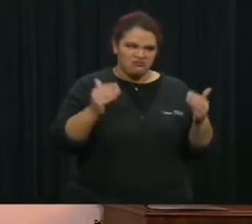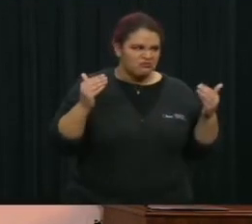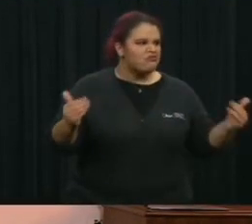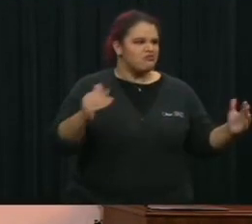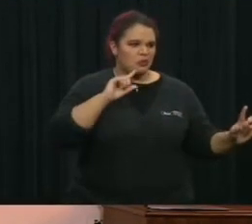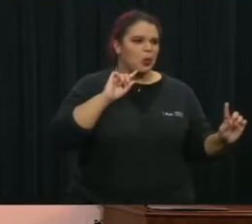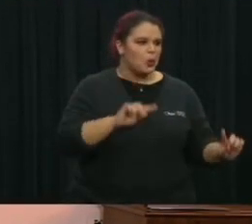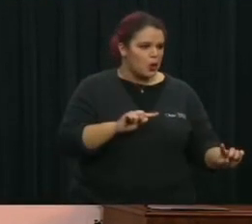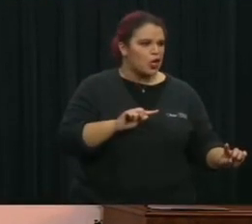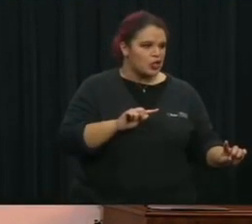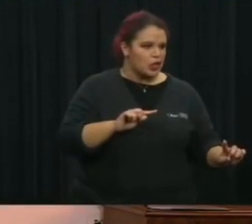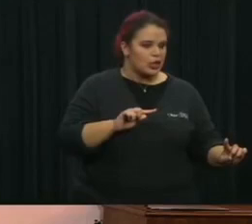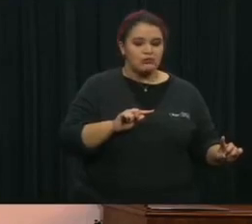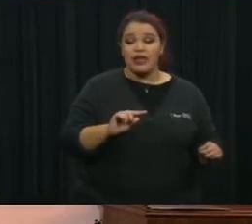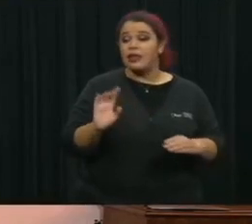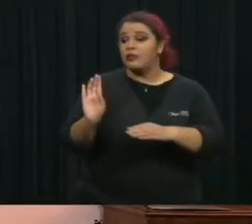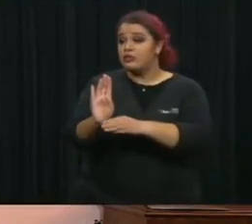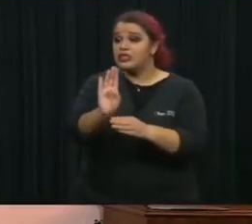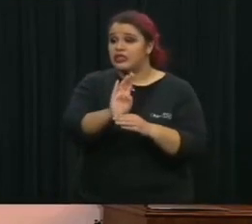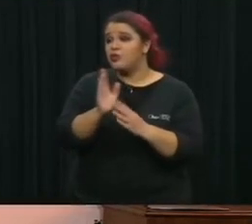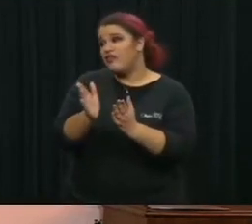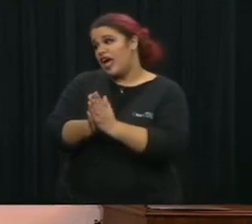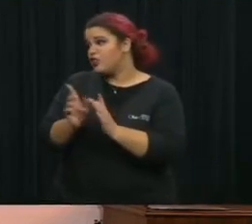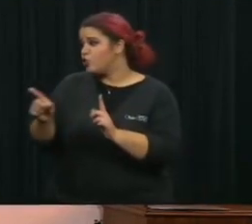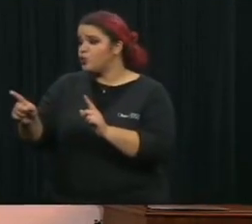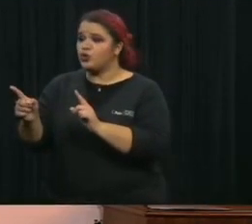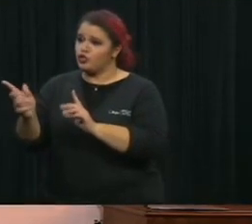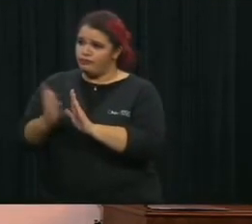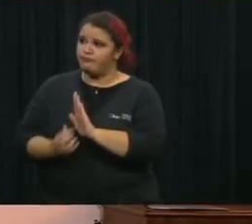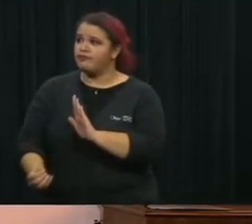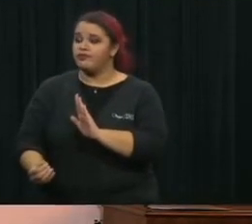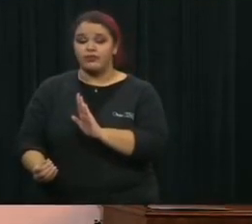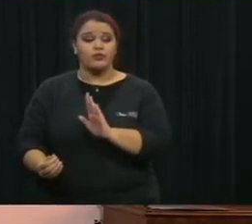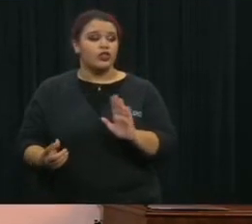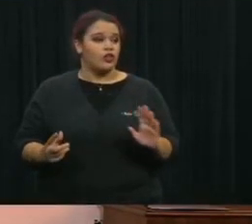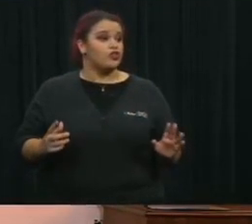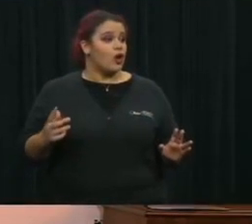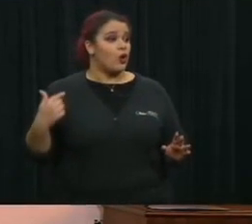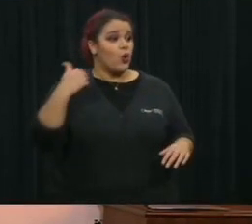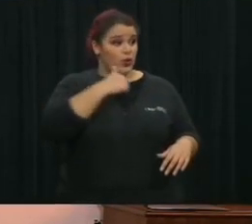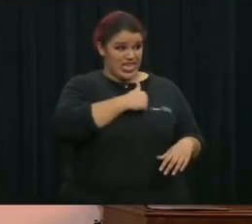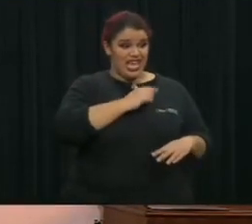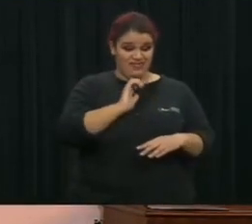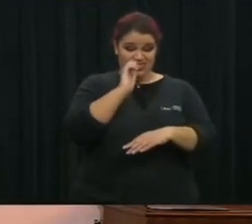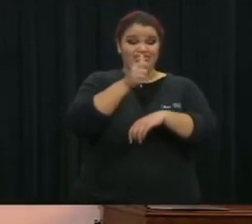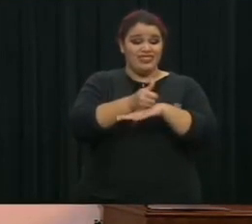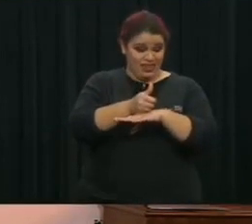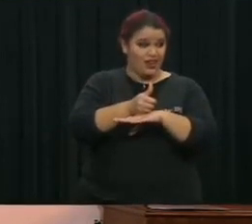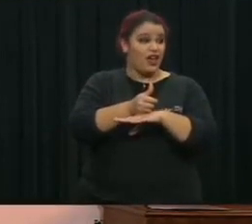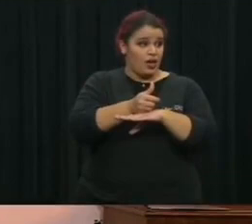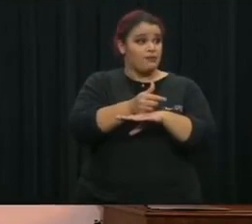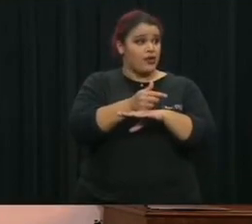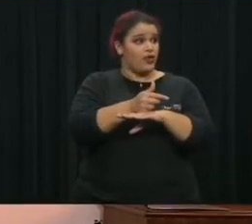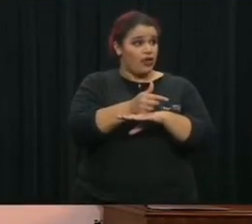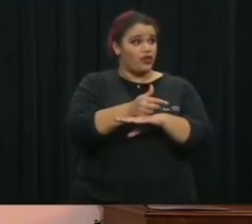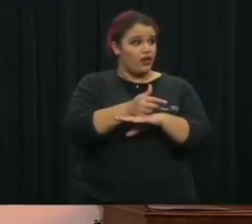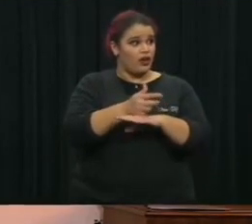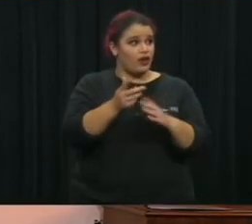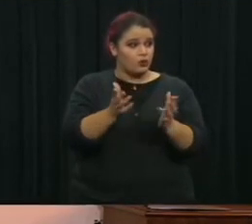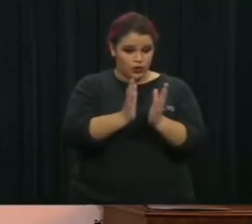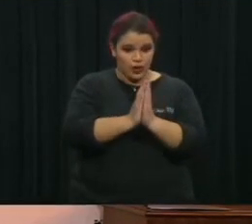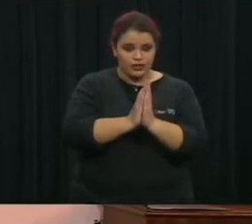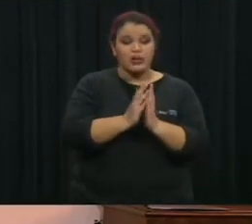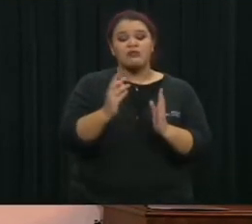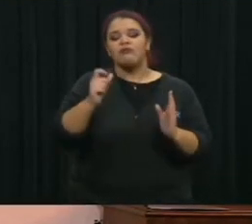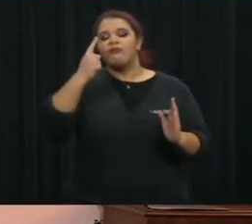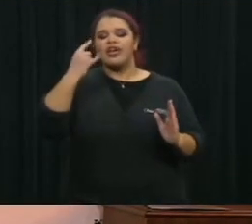to do the same thing. So in a sense, we have that. We just don't have that for everybody. But even if you would issue an order